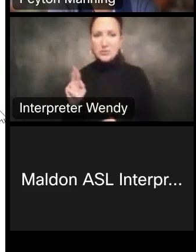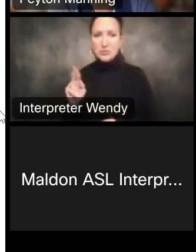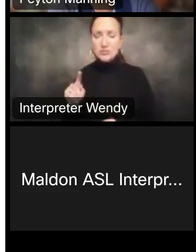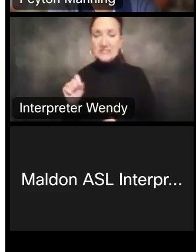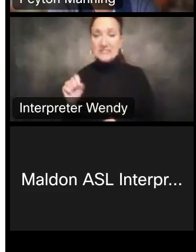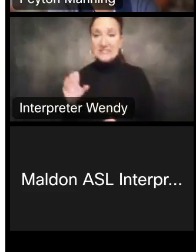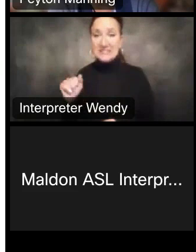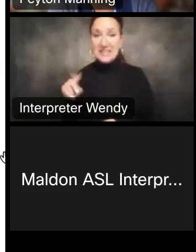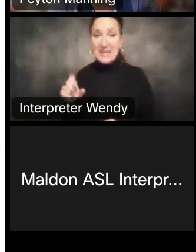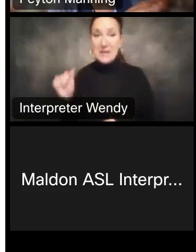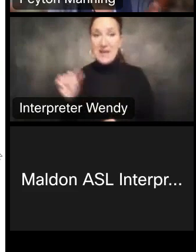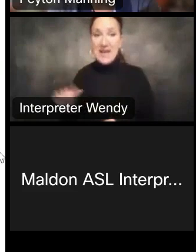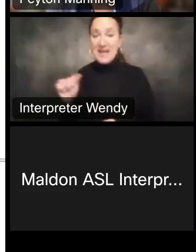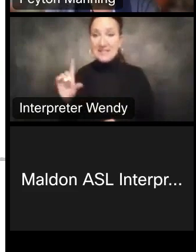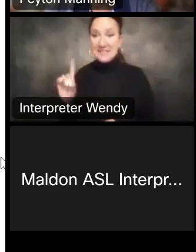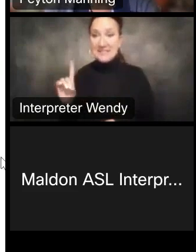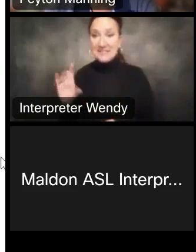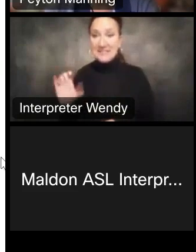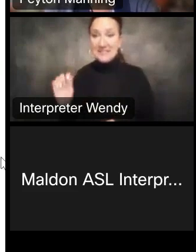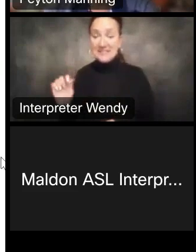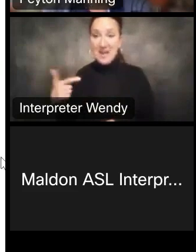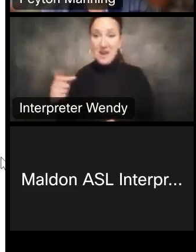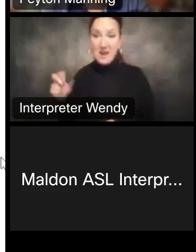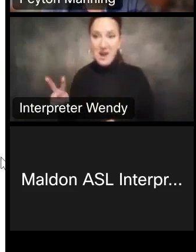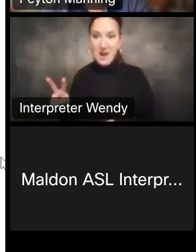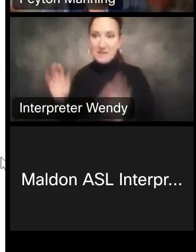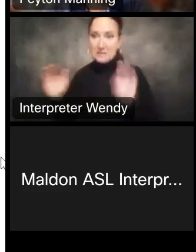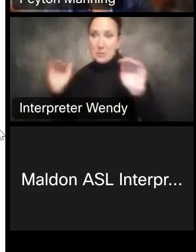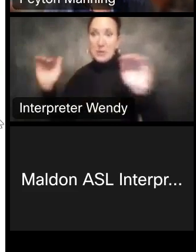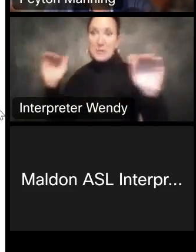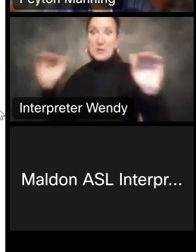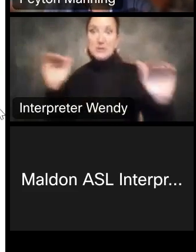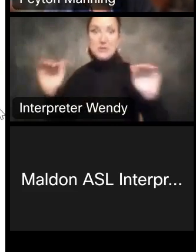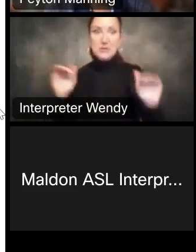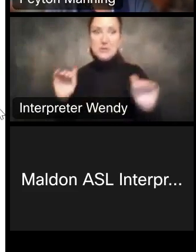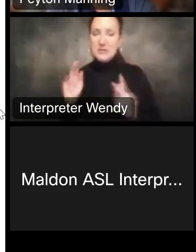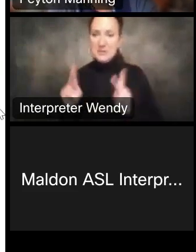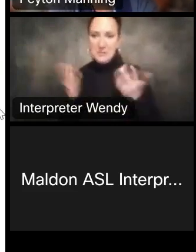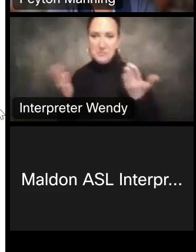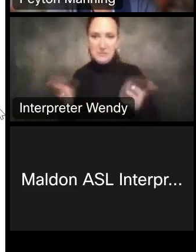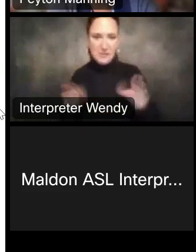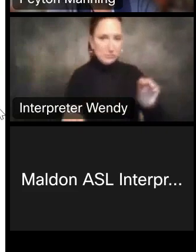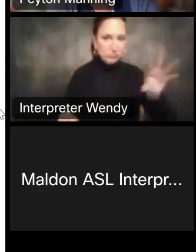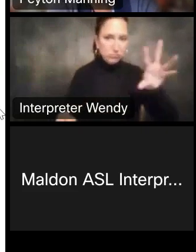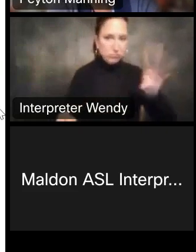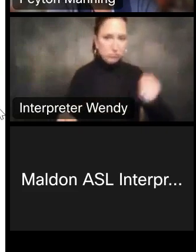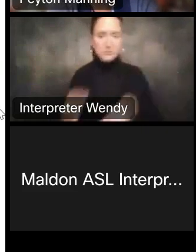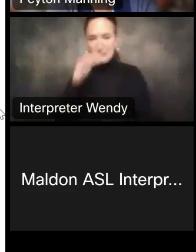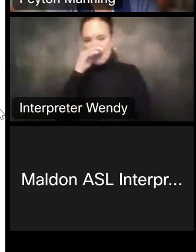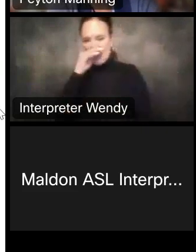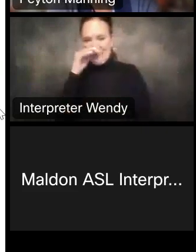newyorkavenue.streetscape@dc.gov. Sorry, I didn't want to jump away, but I wanted to make sure that those who are still here were able to record